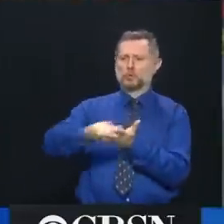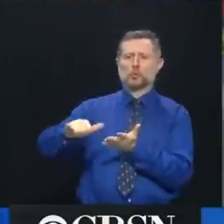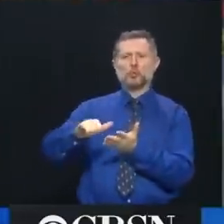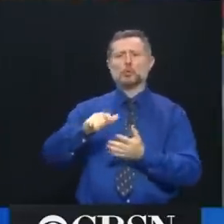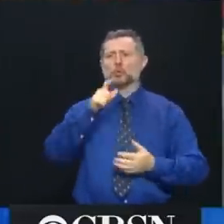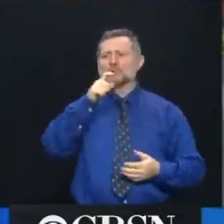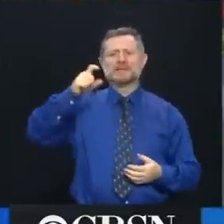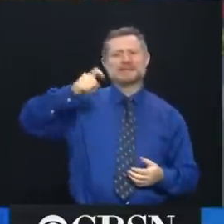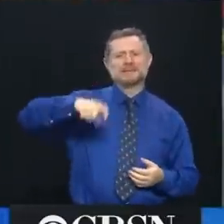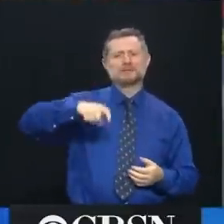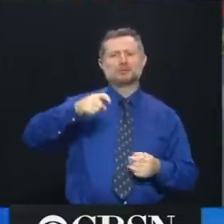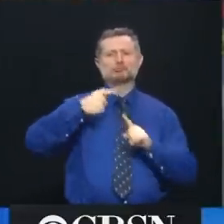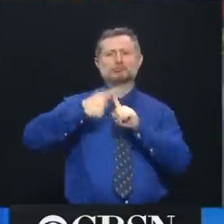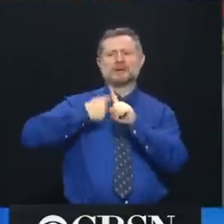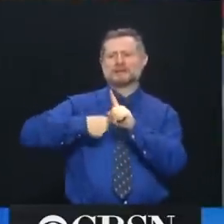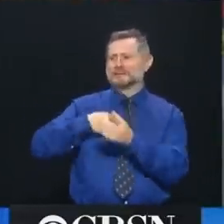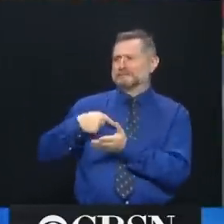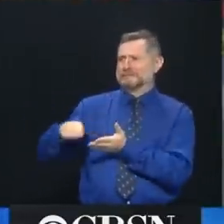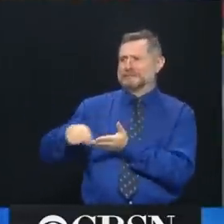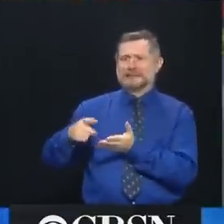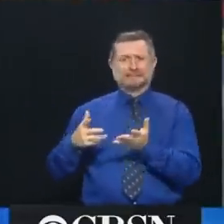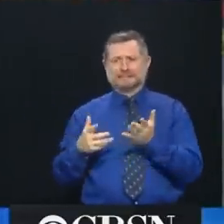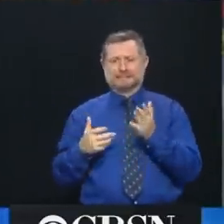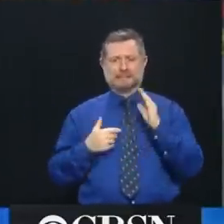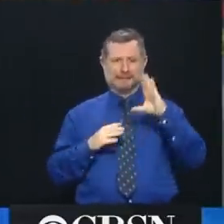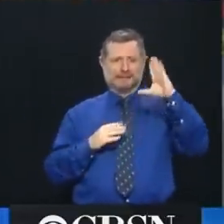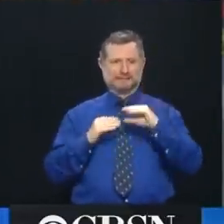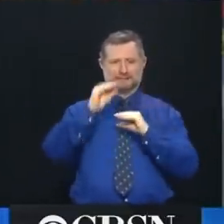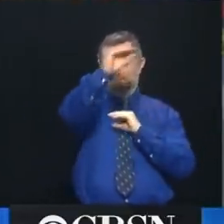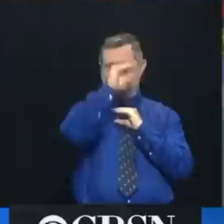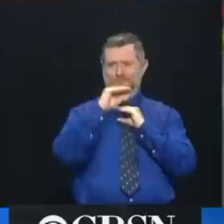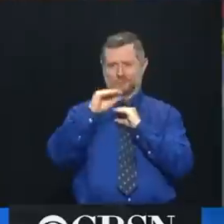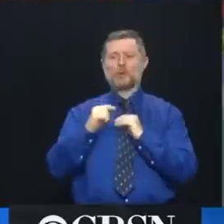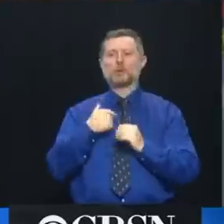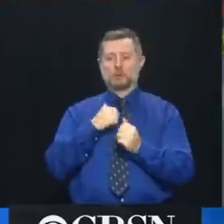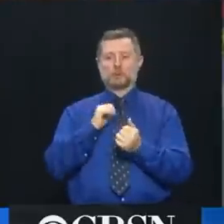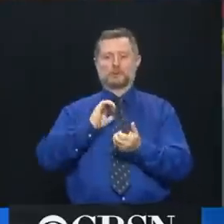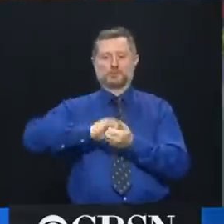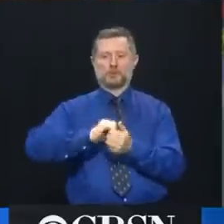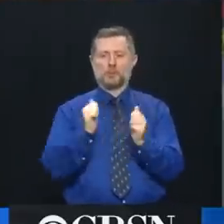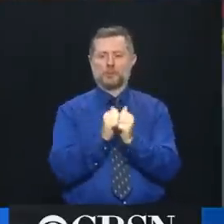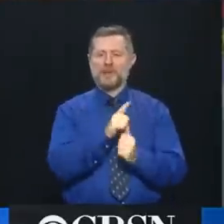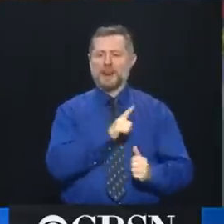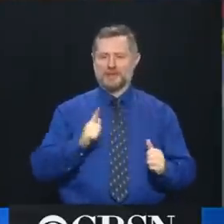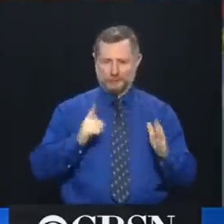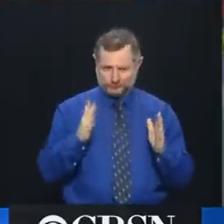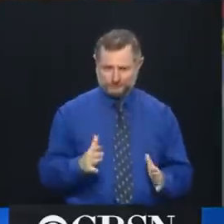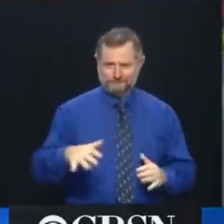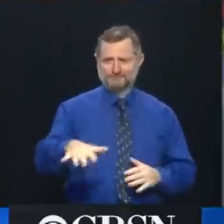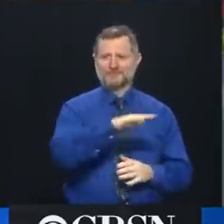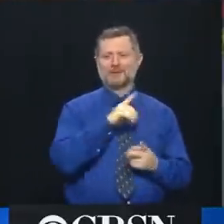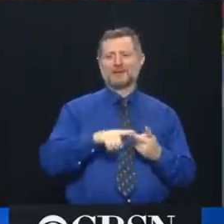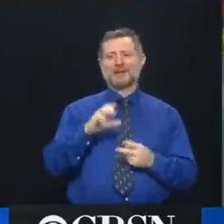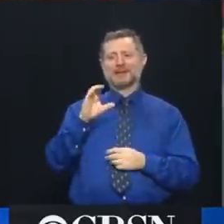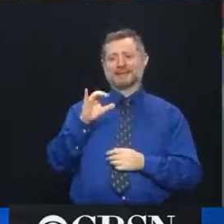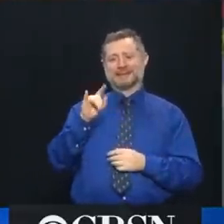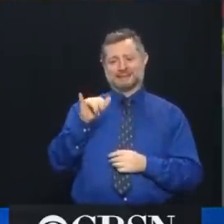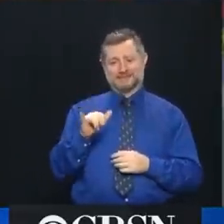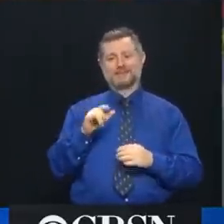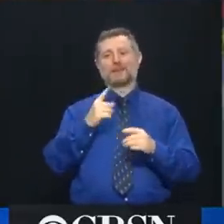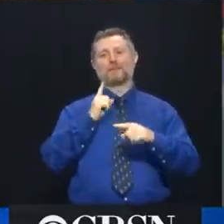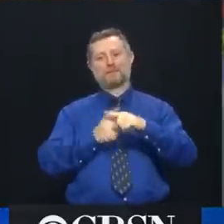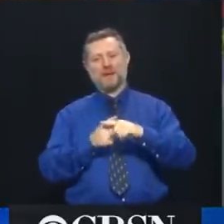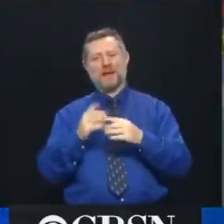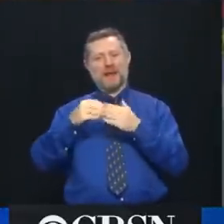forming a real partnership with legislators the city of new york other cities and counties to get the job done